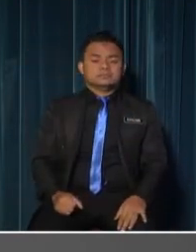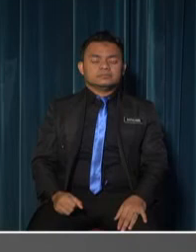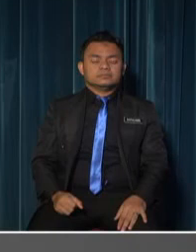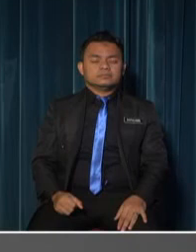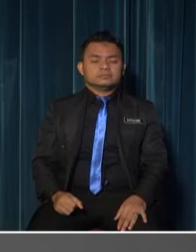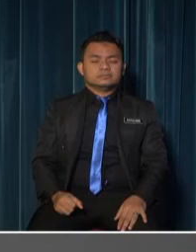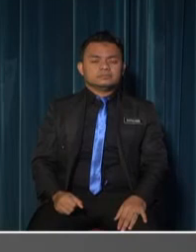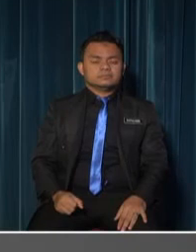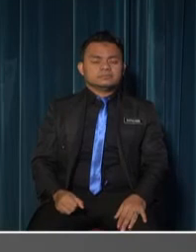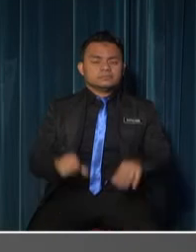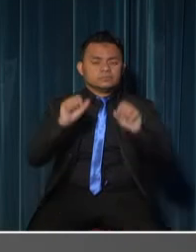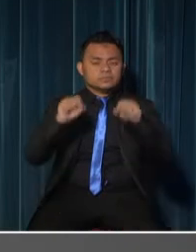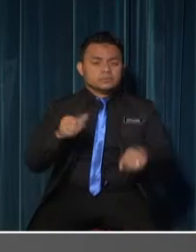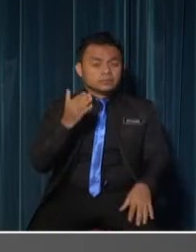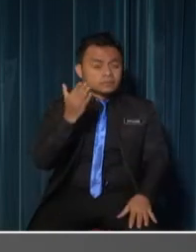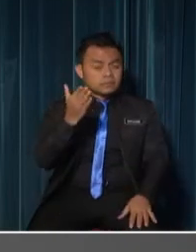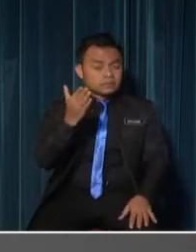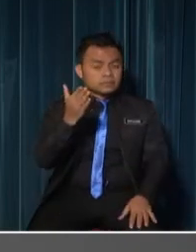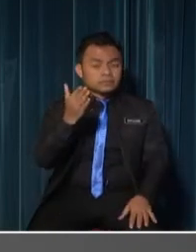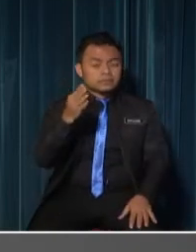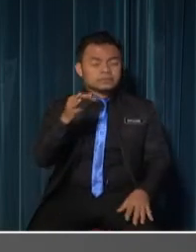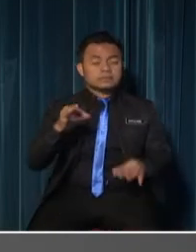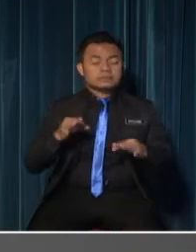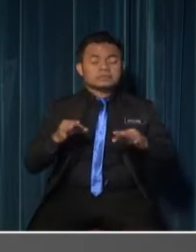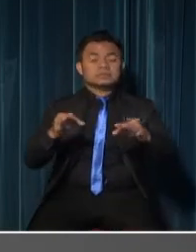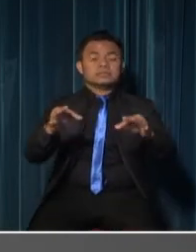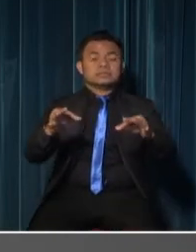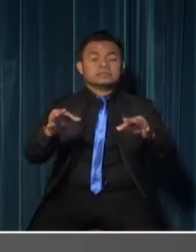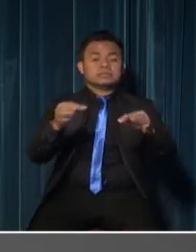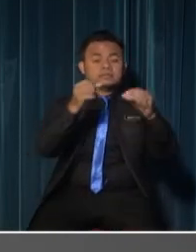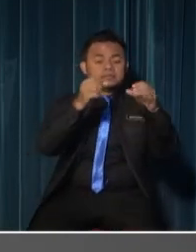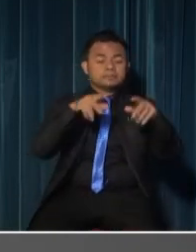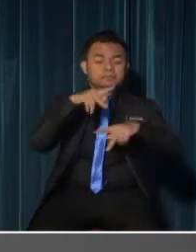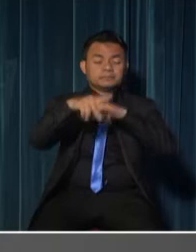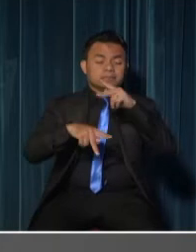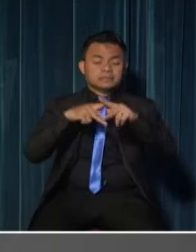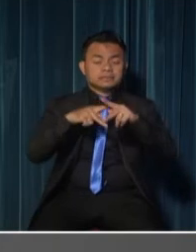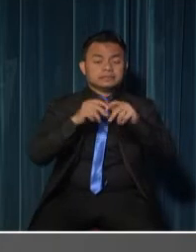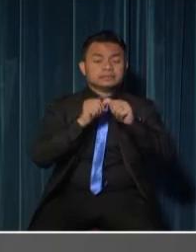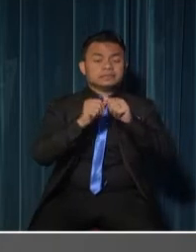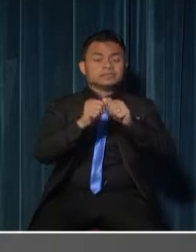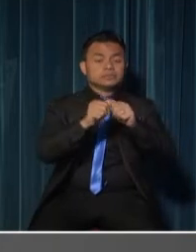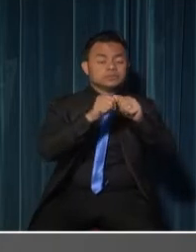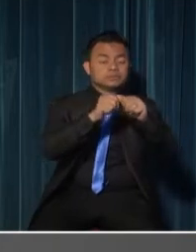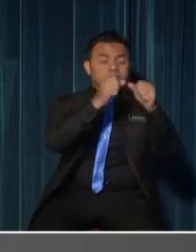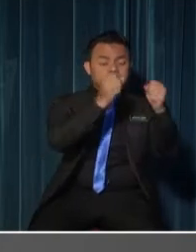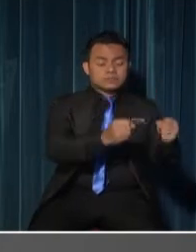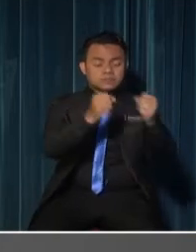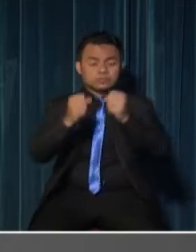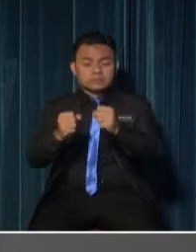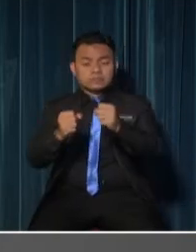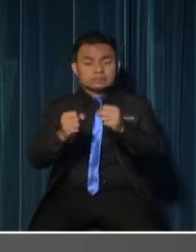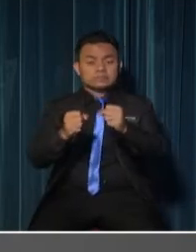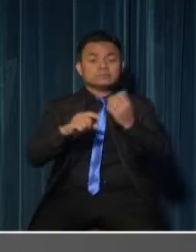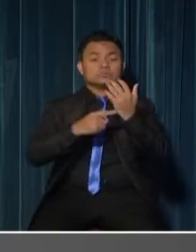Can you state the planets in sequence starting from the one which is nearest to the